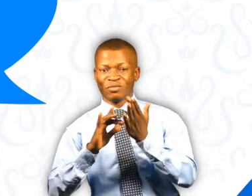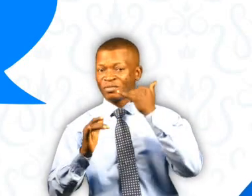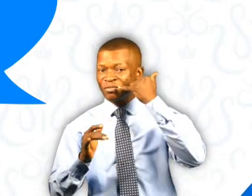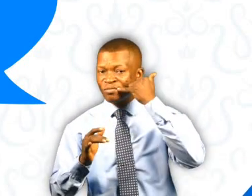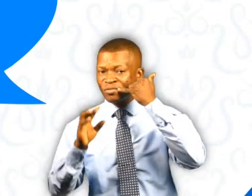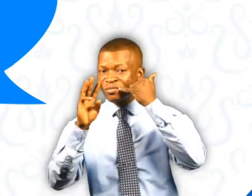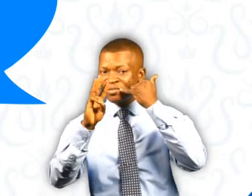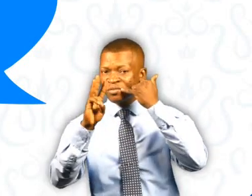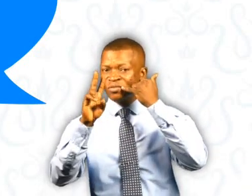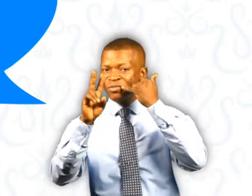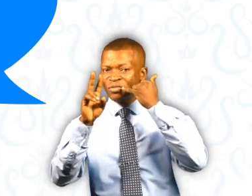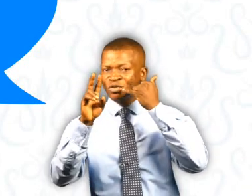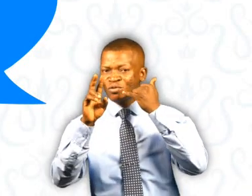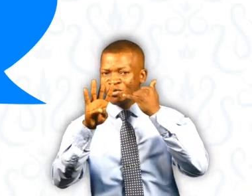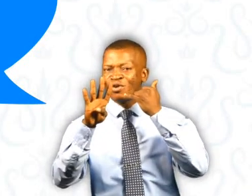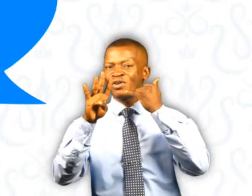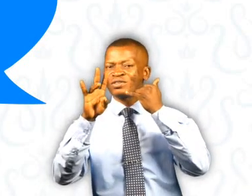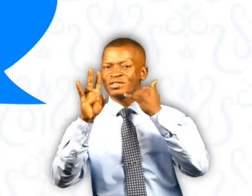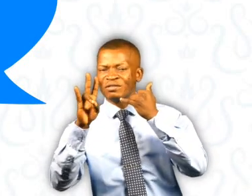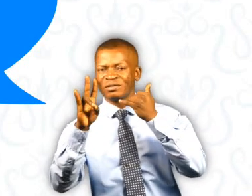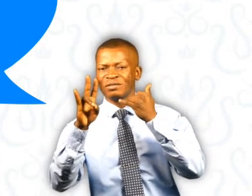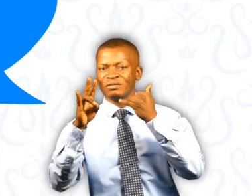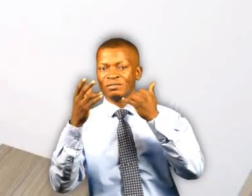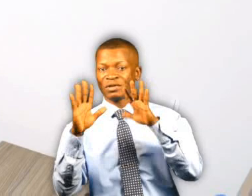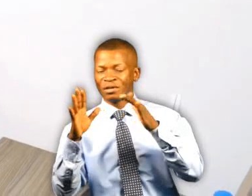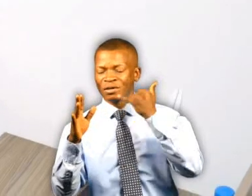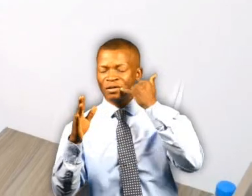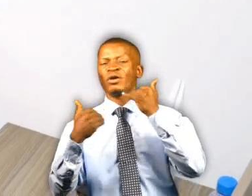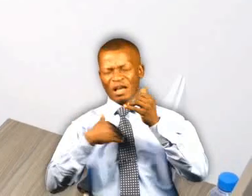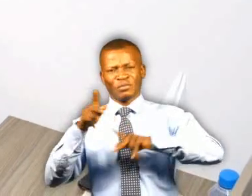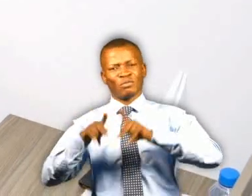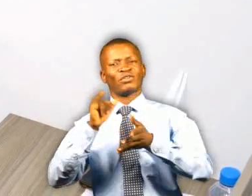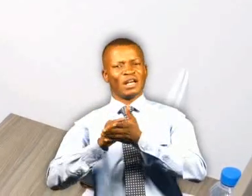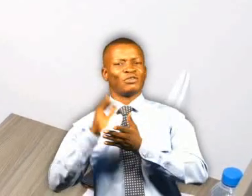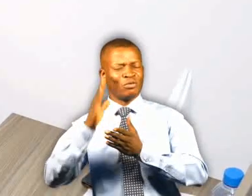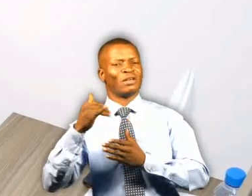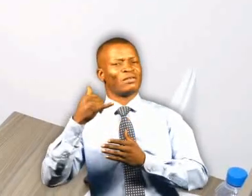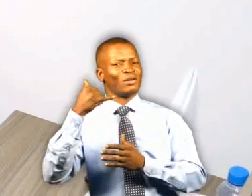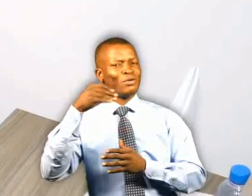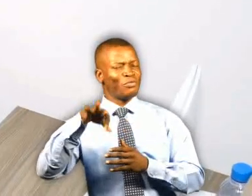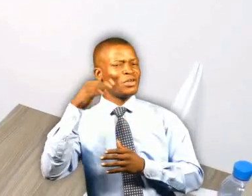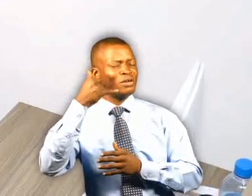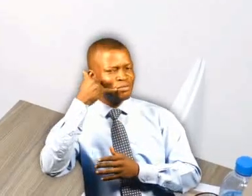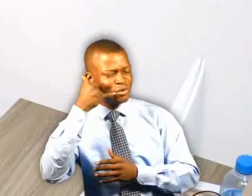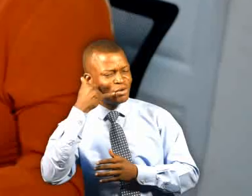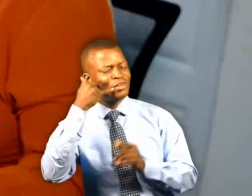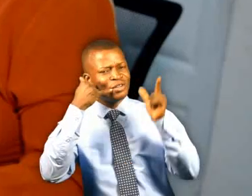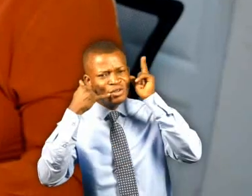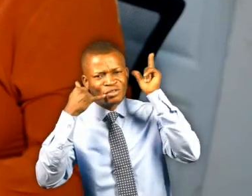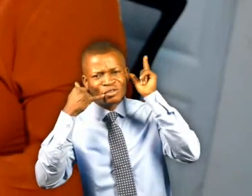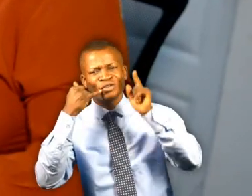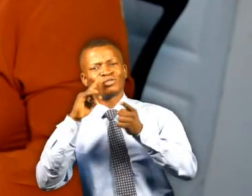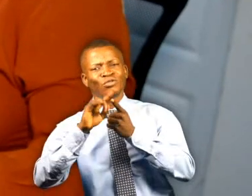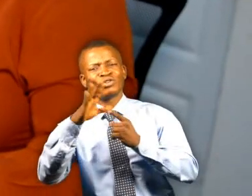that 627, it's 247. We have people in the call center. They will pick the call. They will listen to your